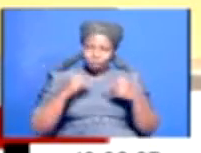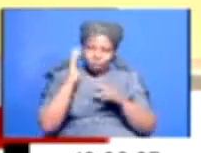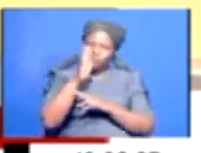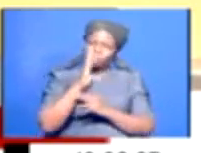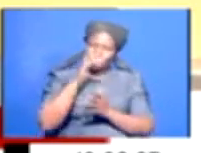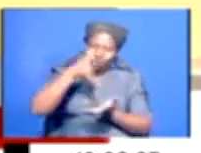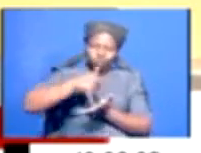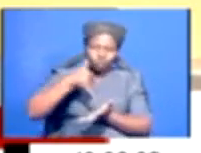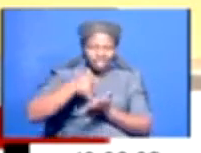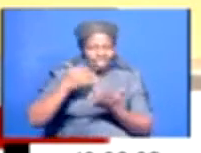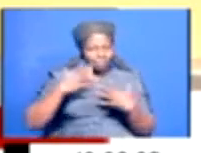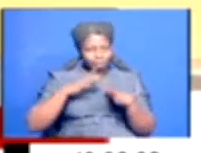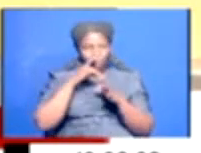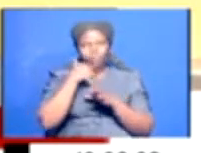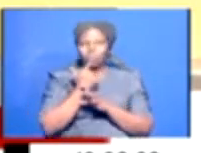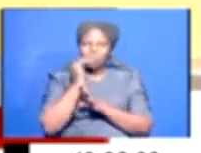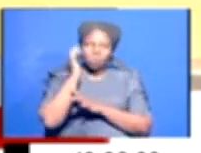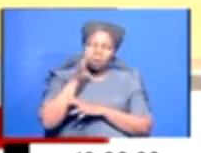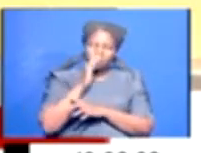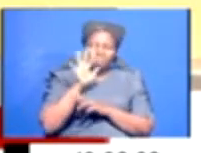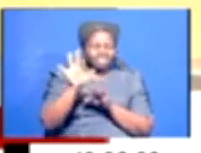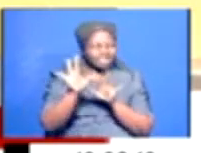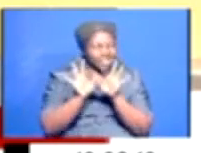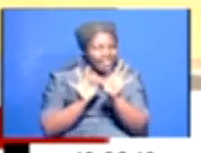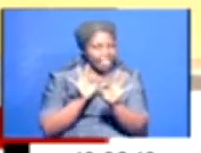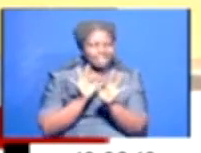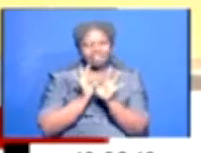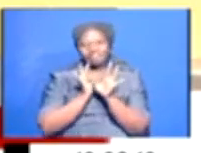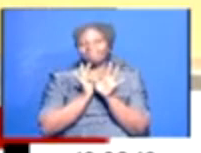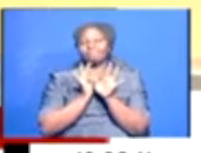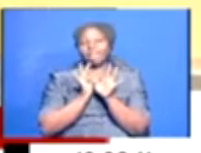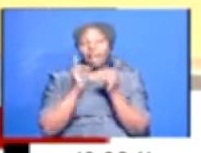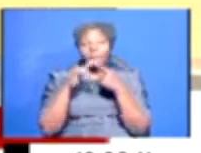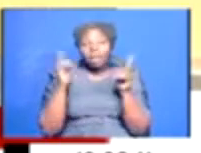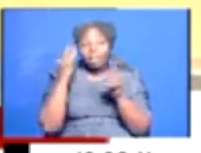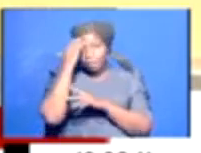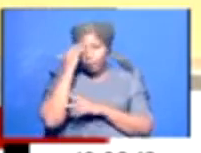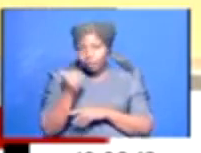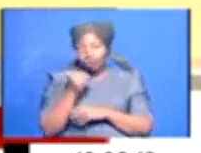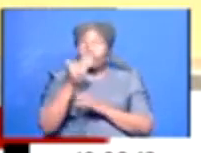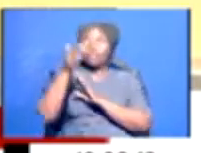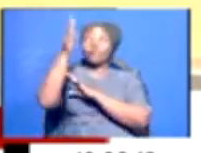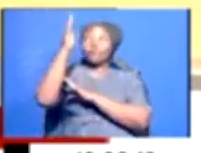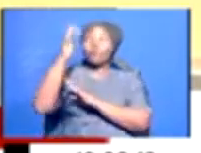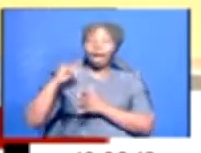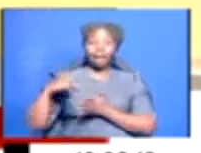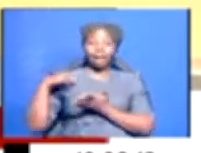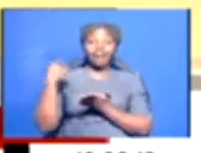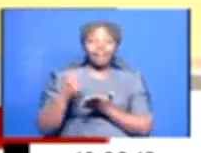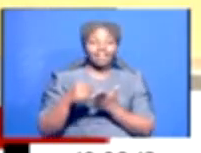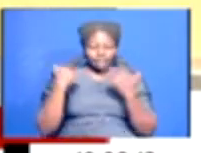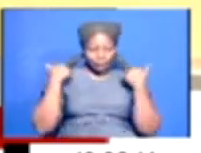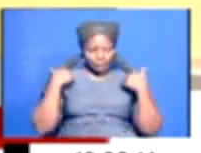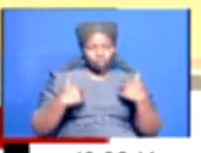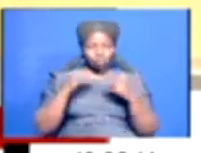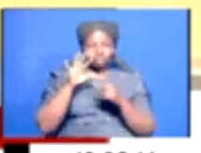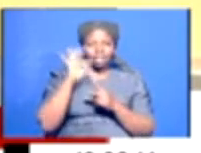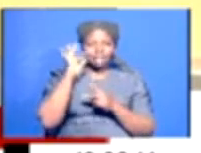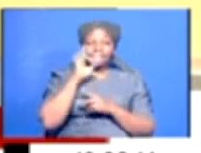be selected. Mm-hmm. But because of the court case, I was selected as part of